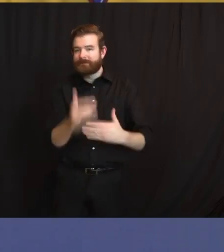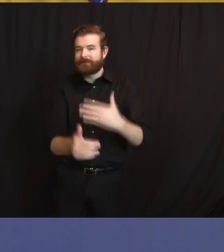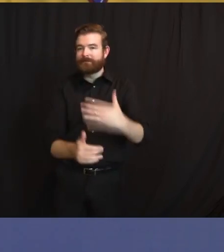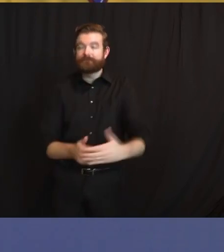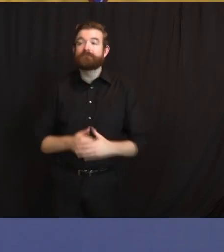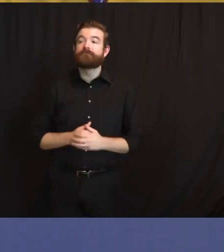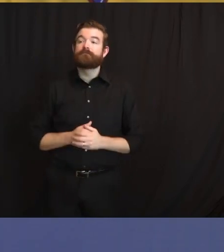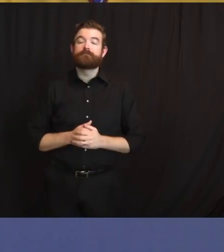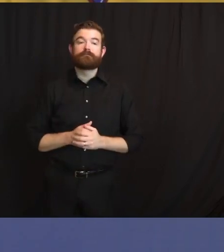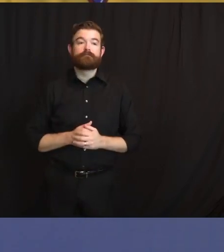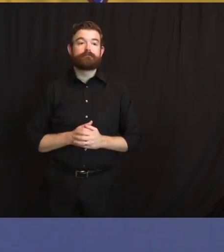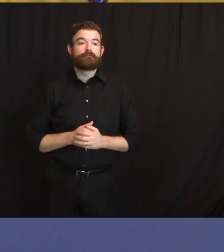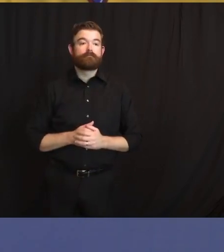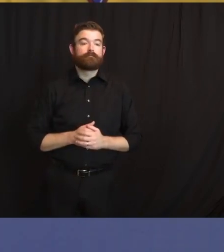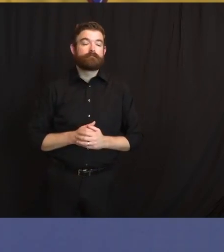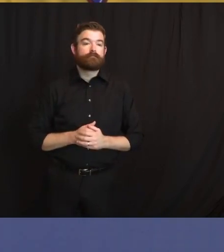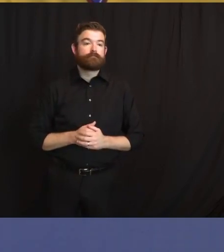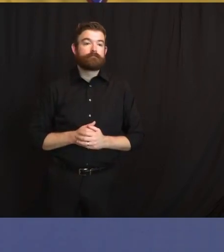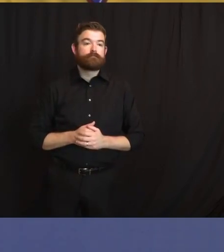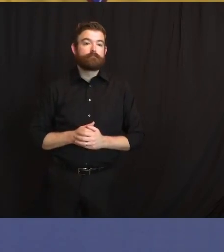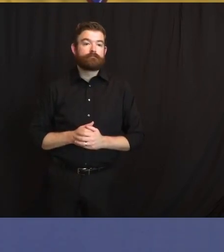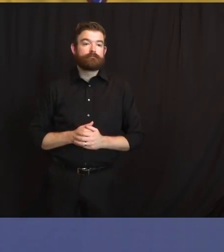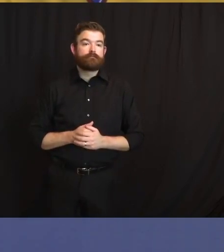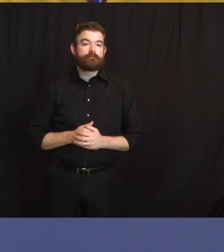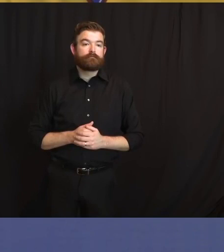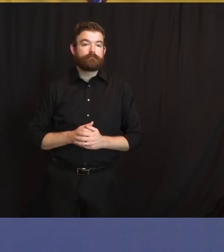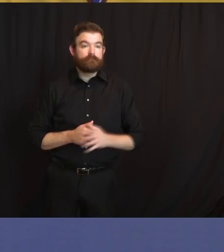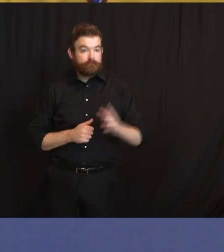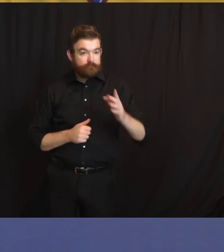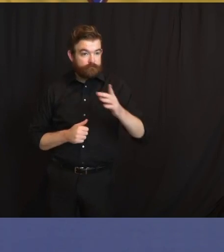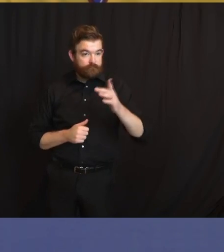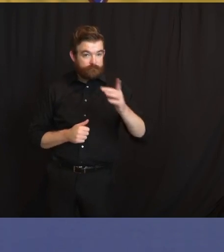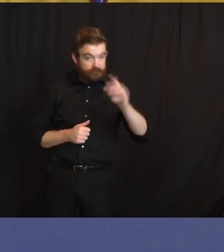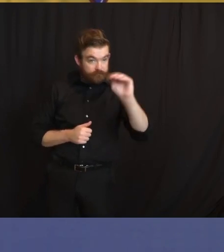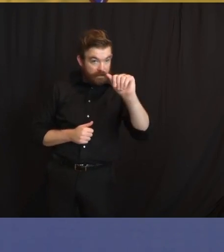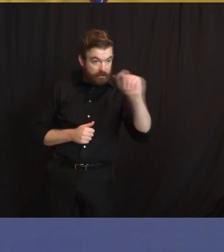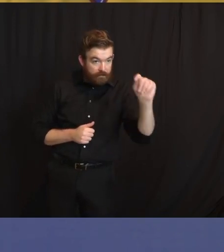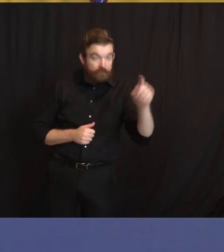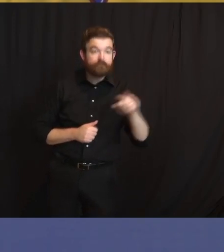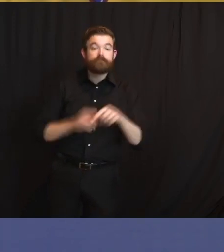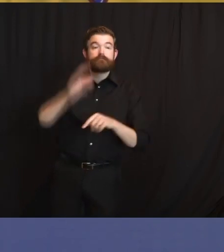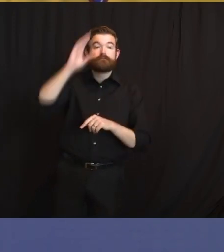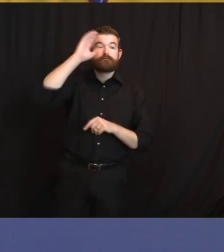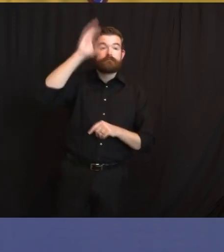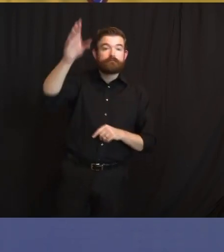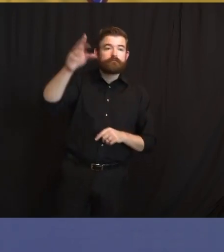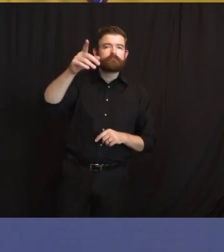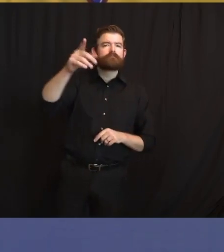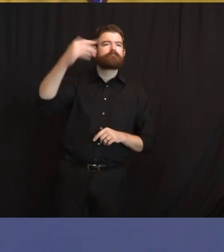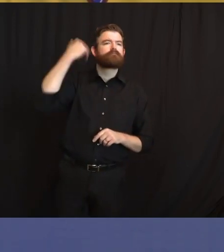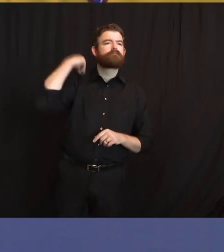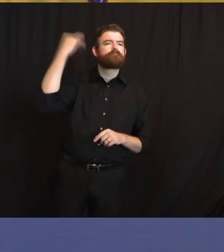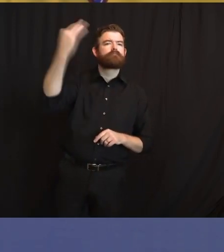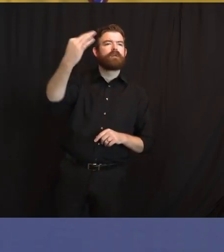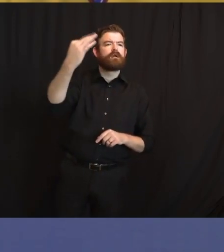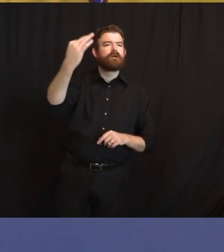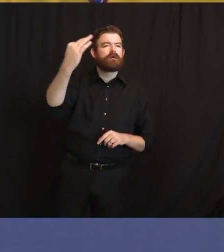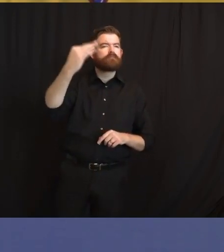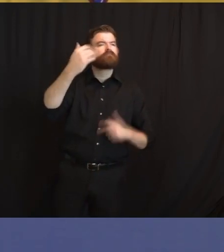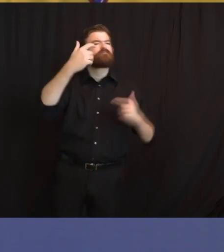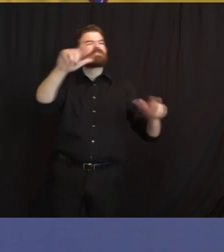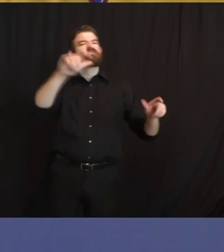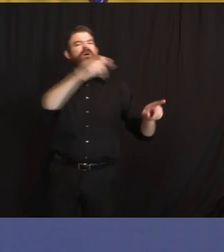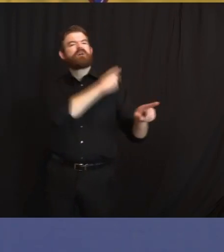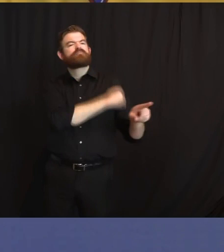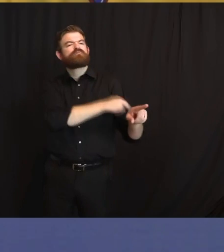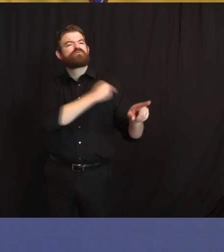Sorry, you were good, sir, right? Yes. Okay. Hey, Matt. Hi, Governor. On Friday, the largest hospital chain in the state relaxed its visitation